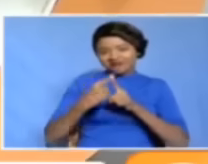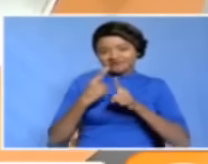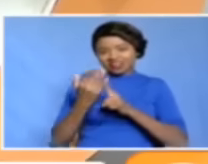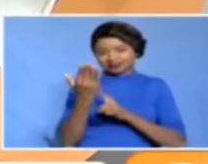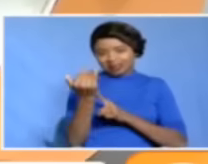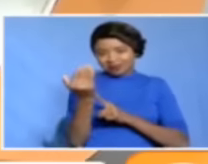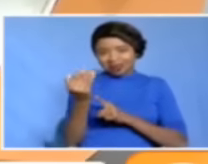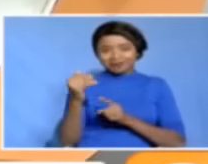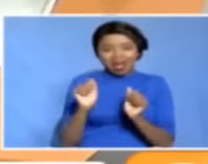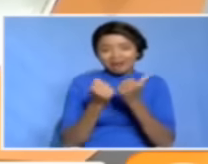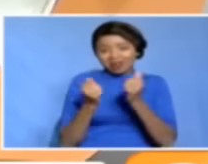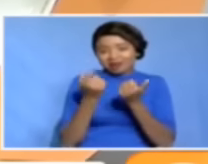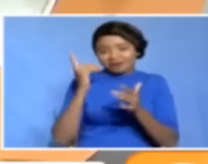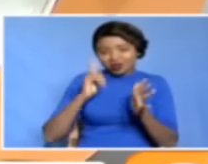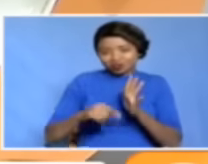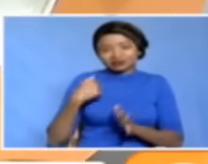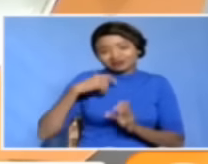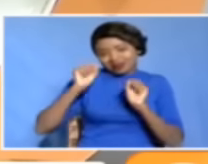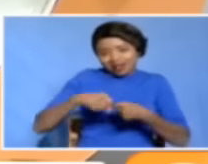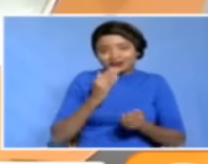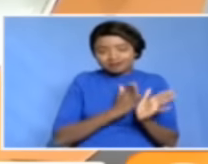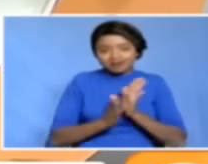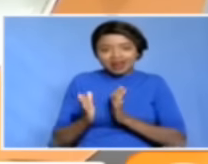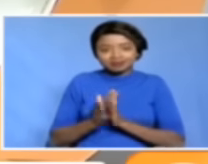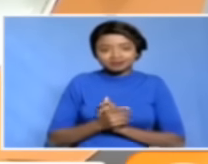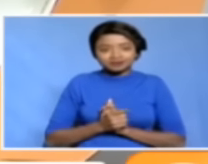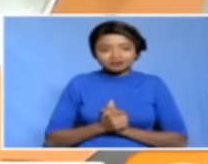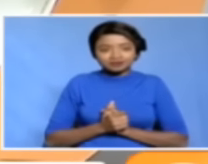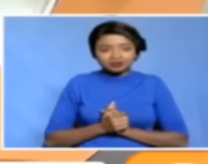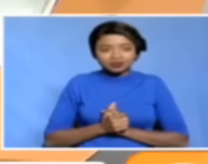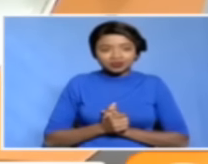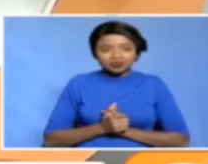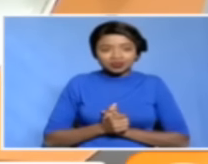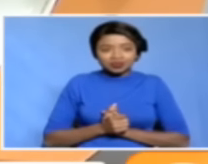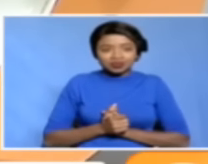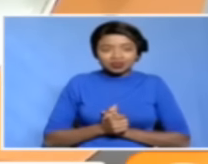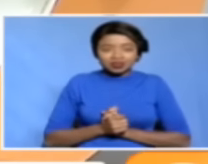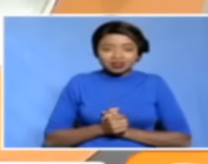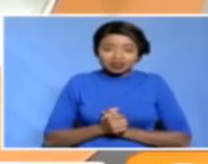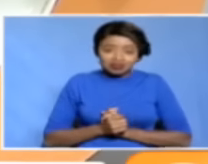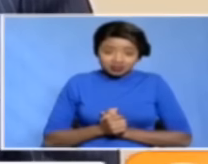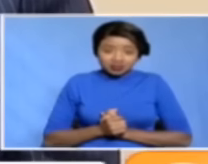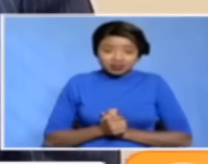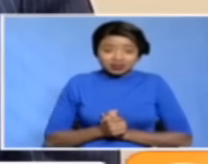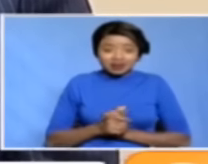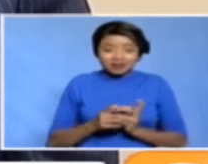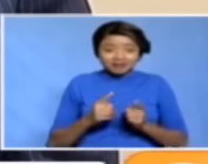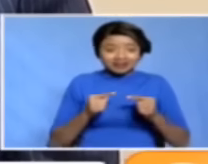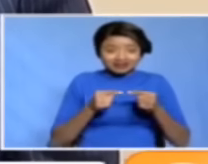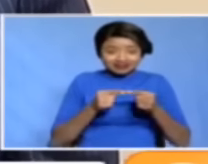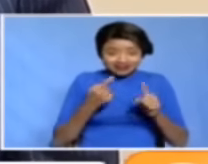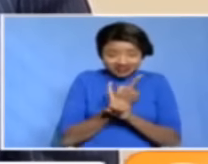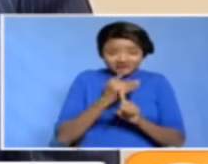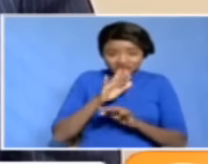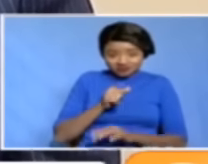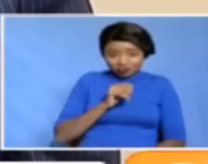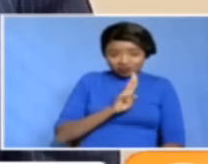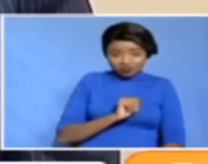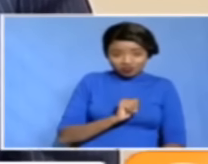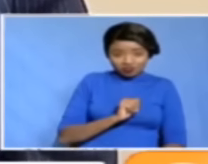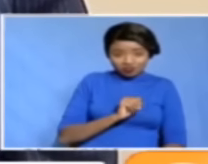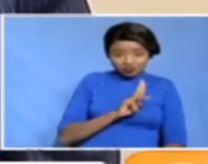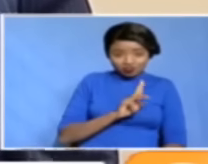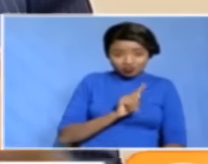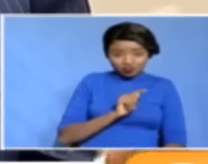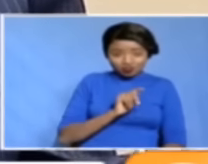context was the deputy president, and he made reference to 2022. I think, unlike Murathe, he did not specifically made reference to the